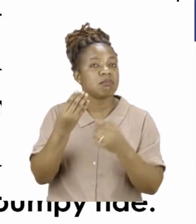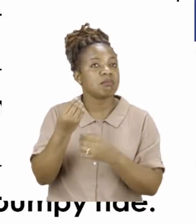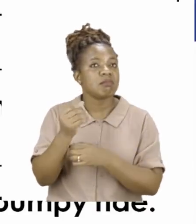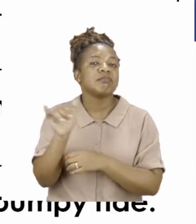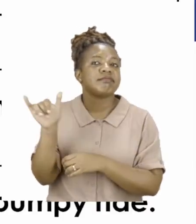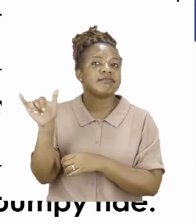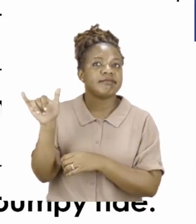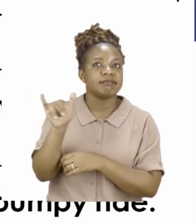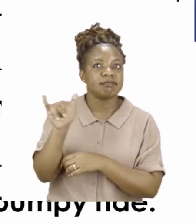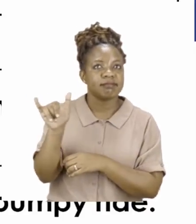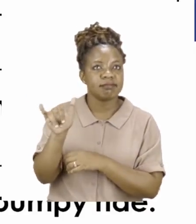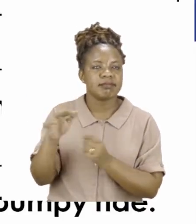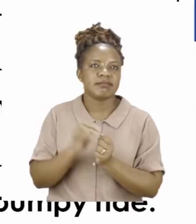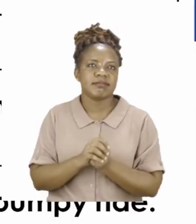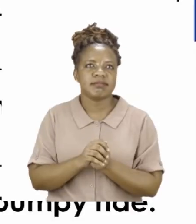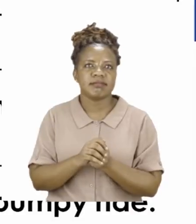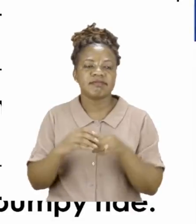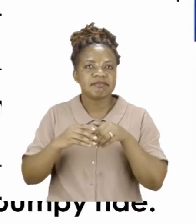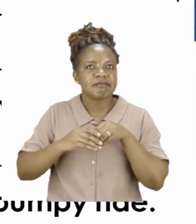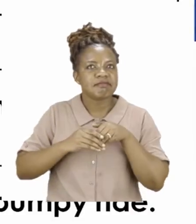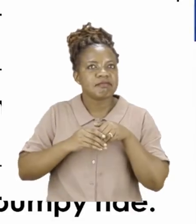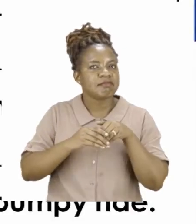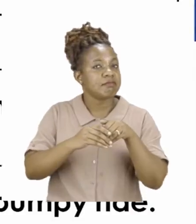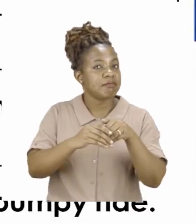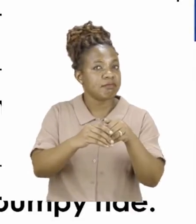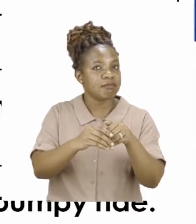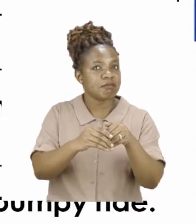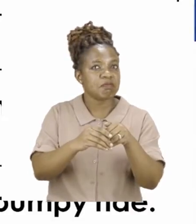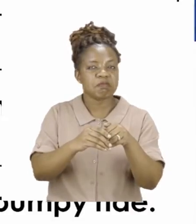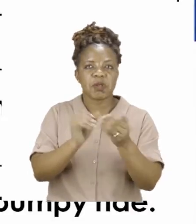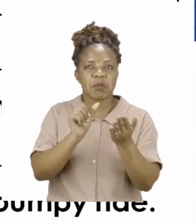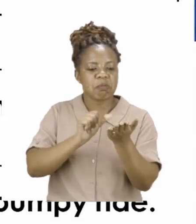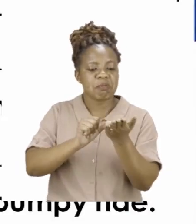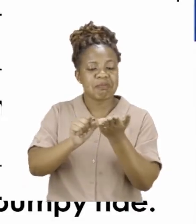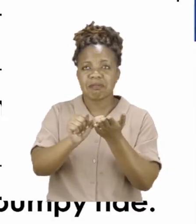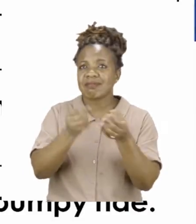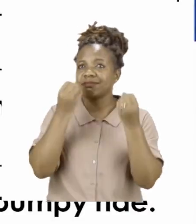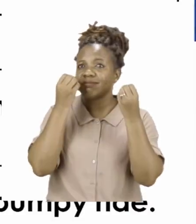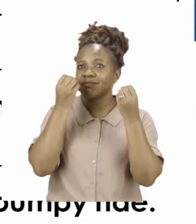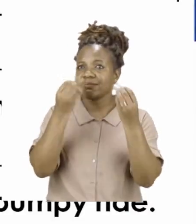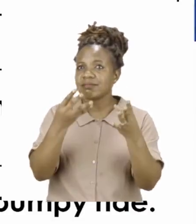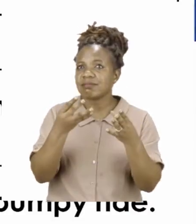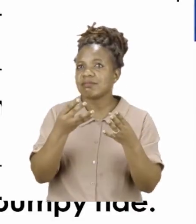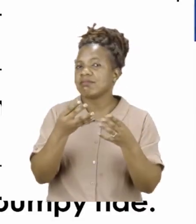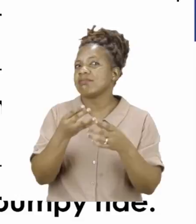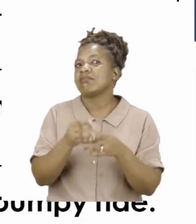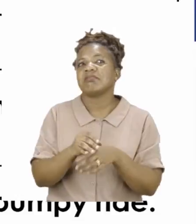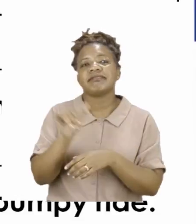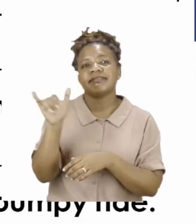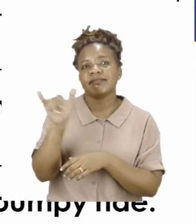Which transport will cost them too much money? Number 3